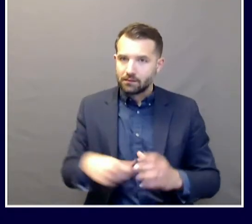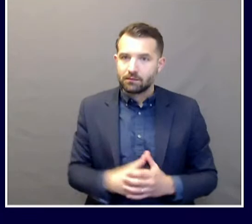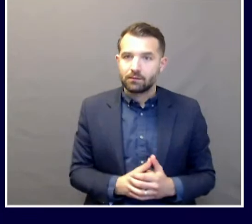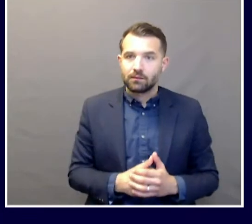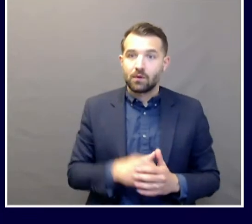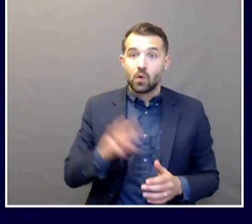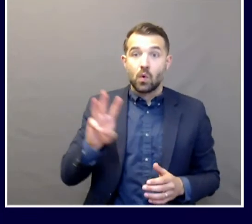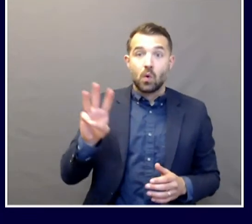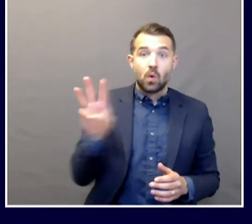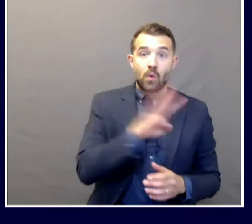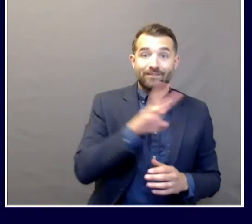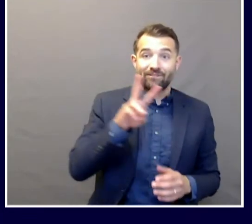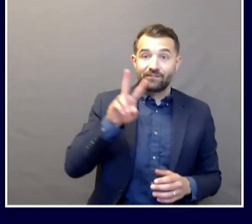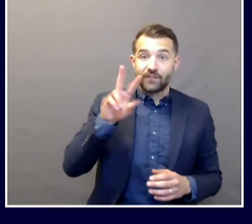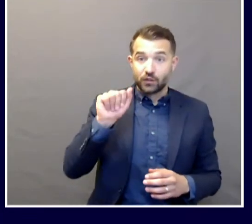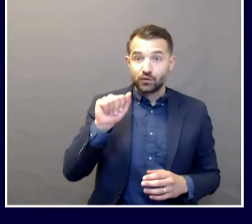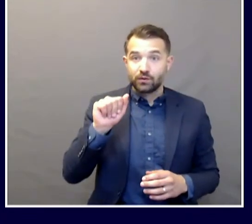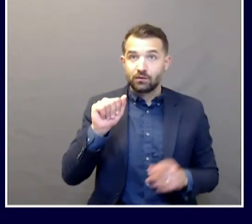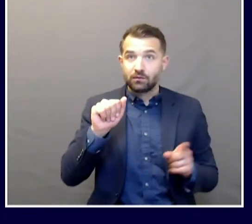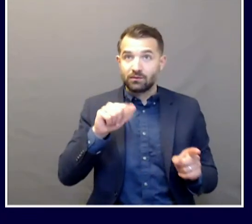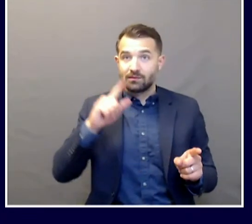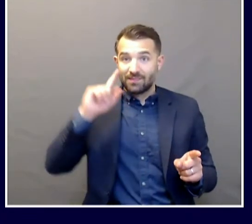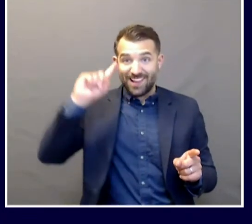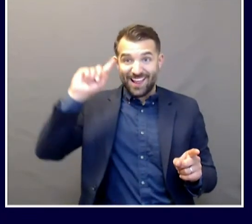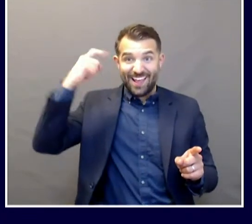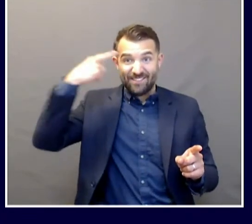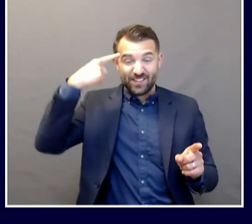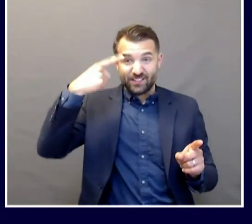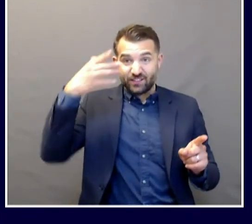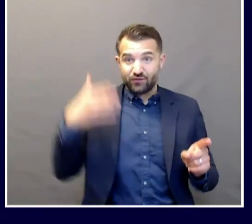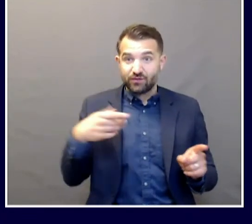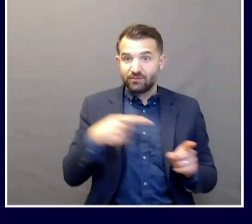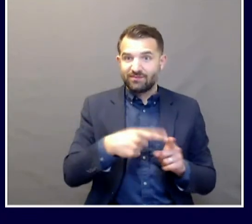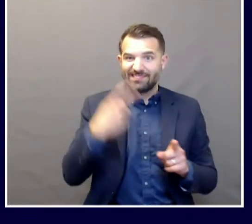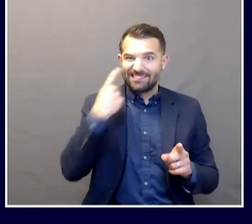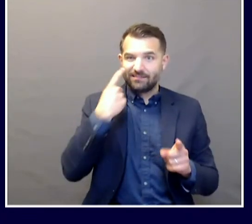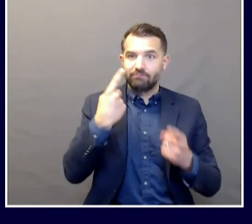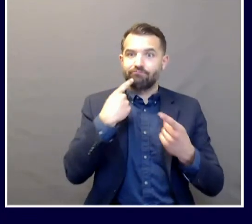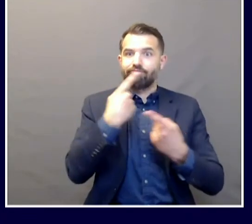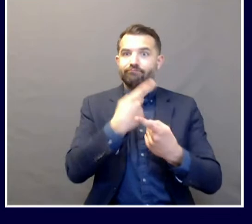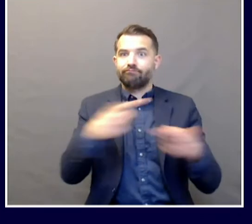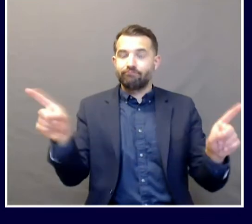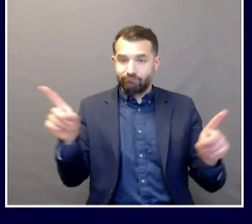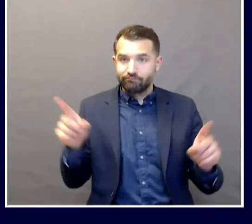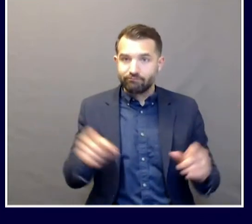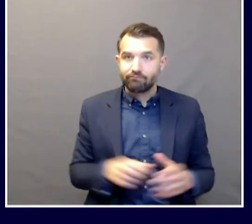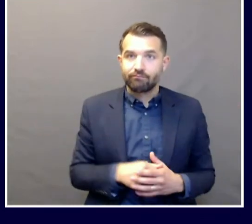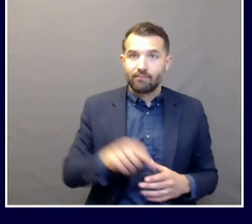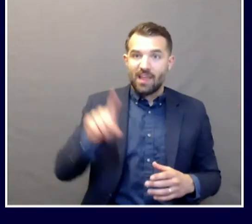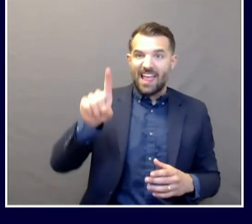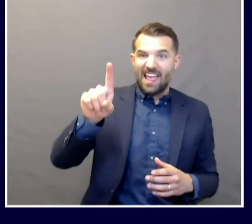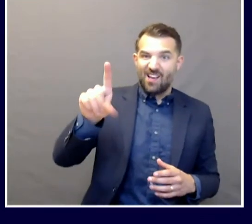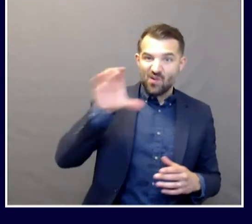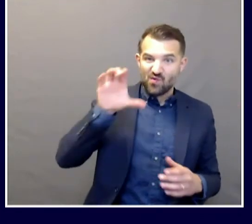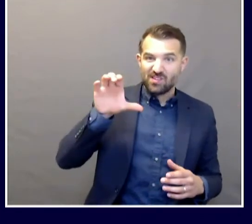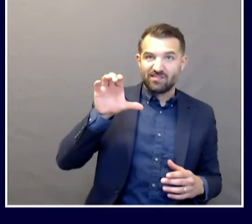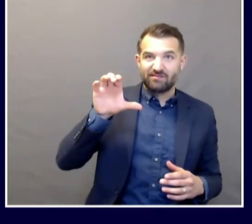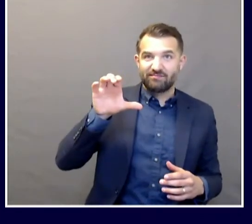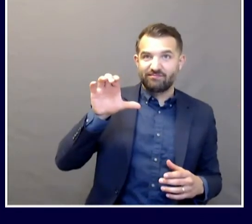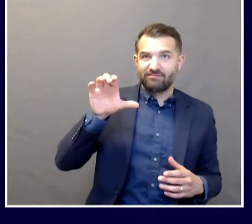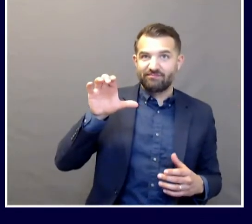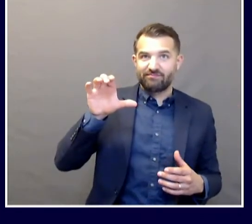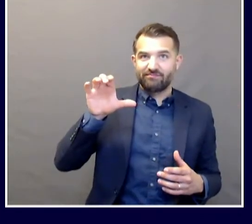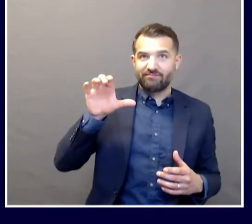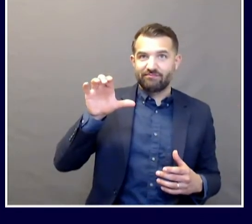$100 savings bond to younger residents who get vaccinated. I'm wondering if any incentives, maybe something like that or something different that Maine